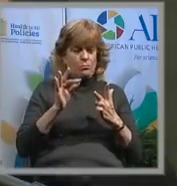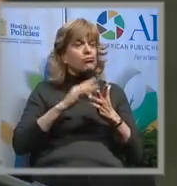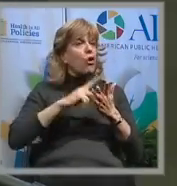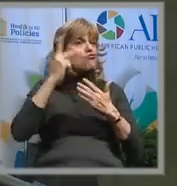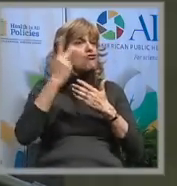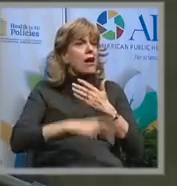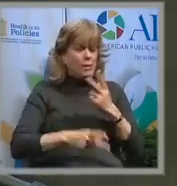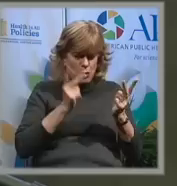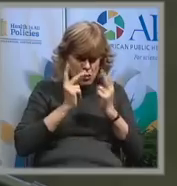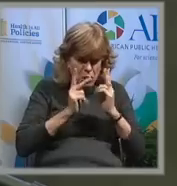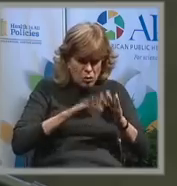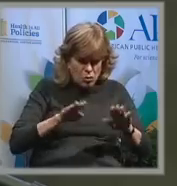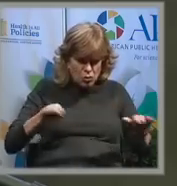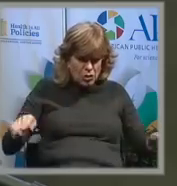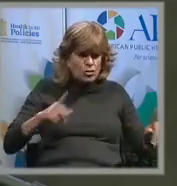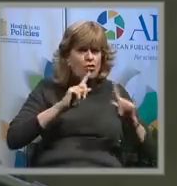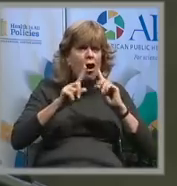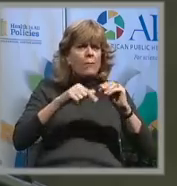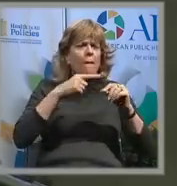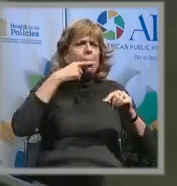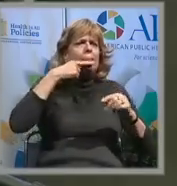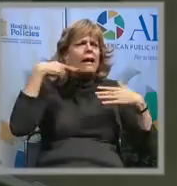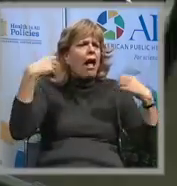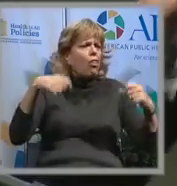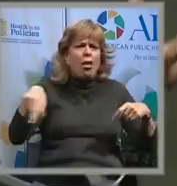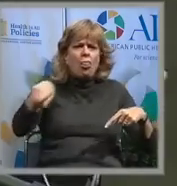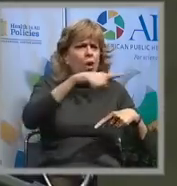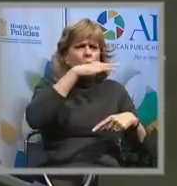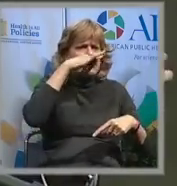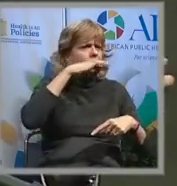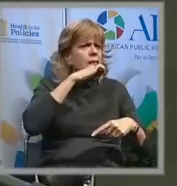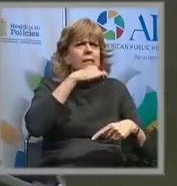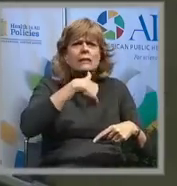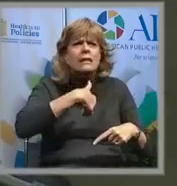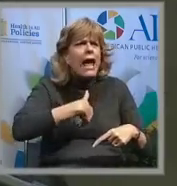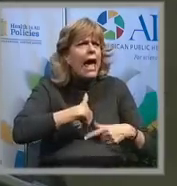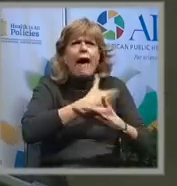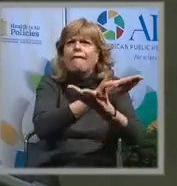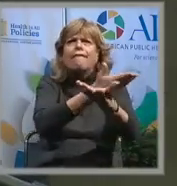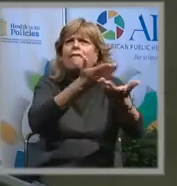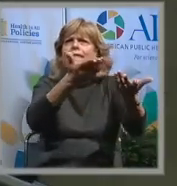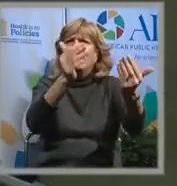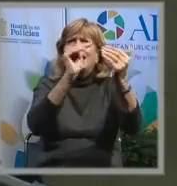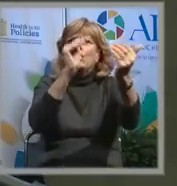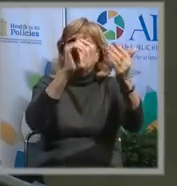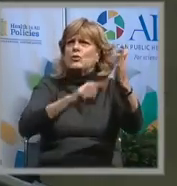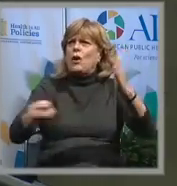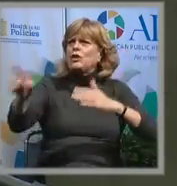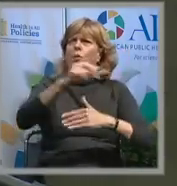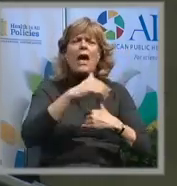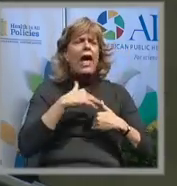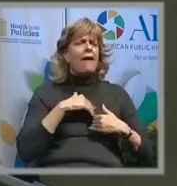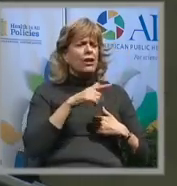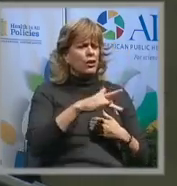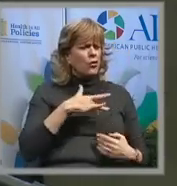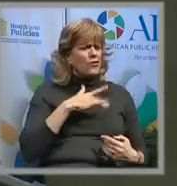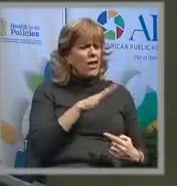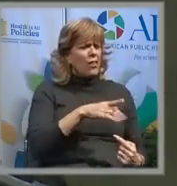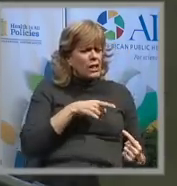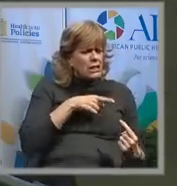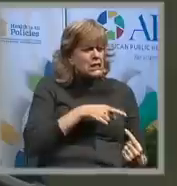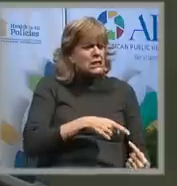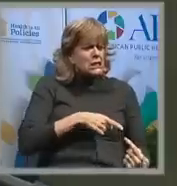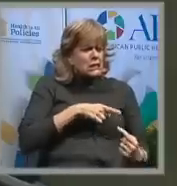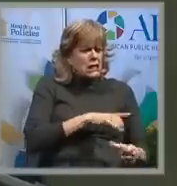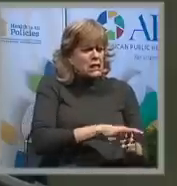see these children who've not had all the things that everybody in this room has had, and you feel their strain and their